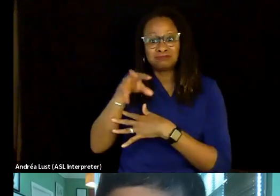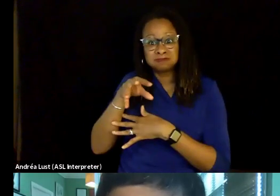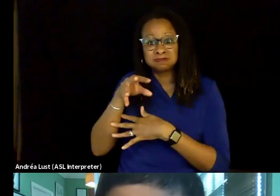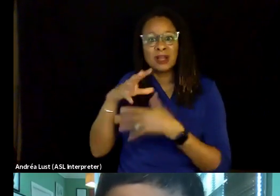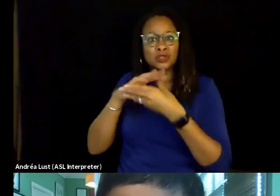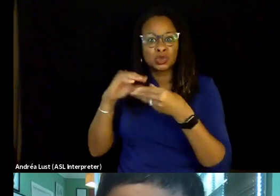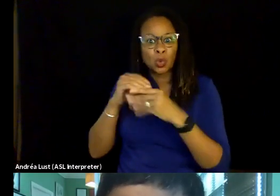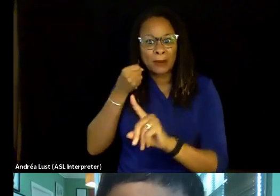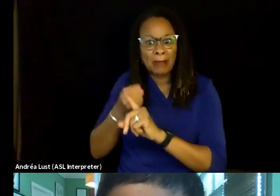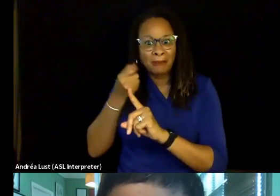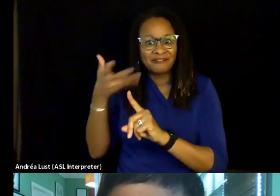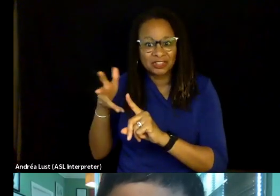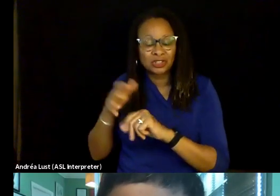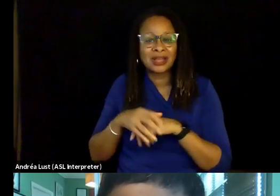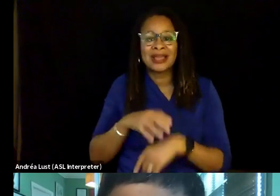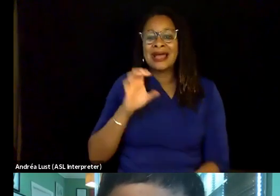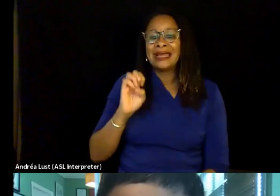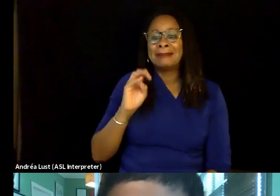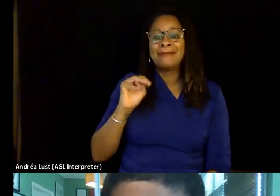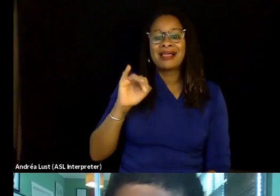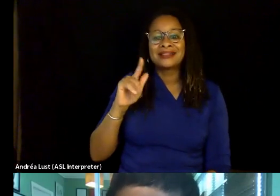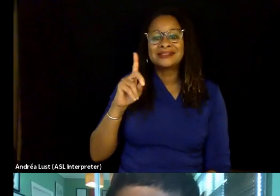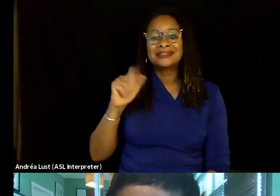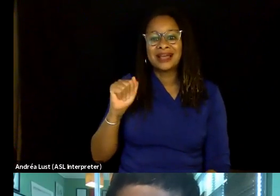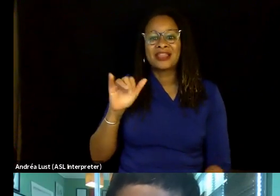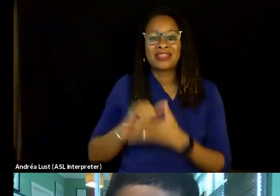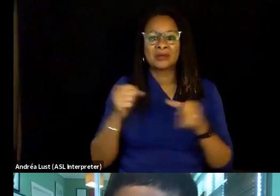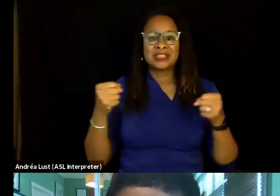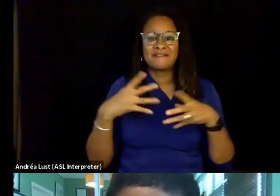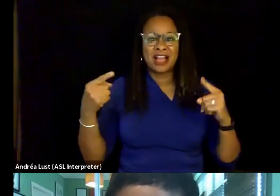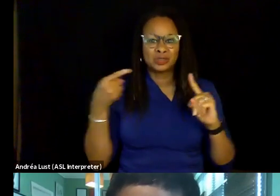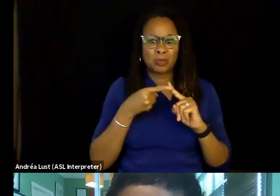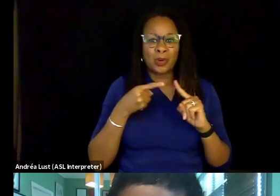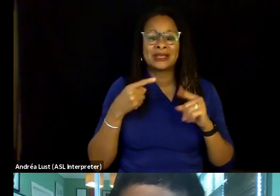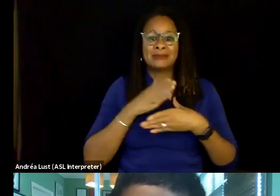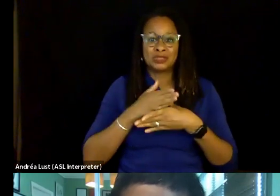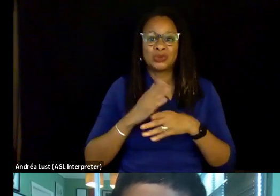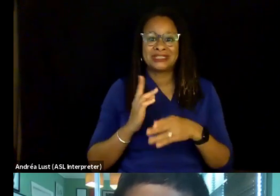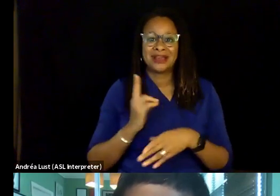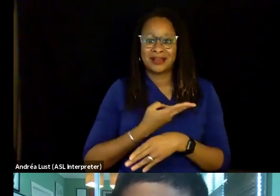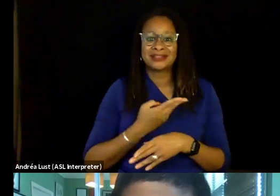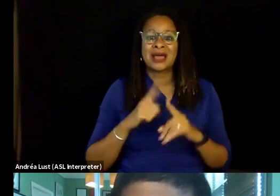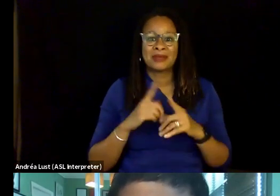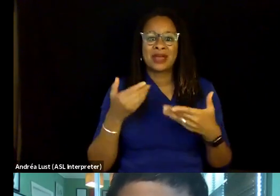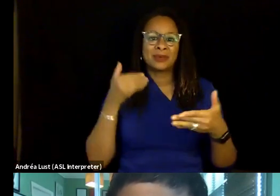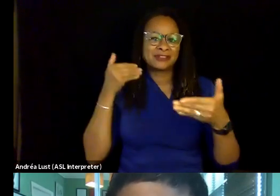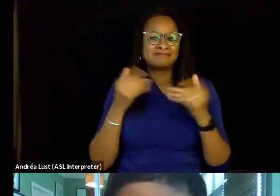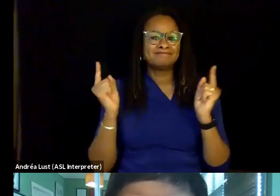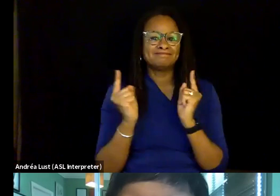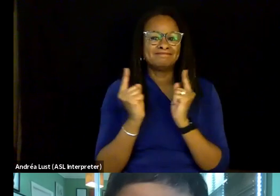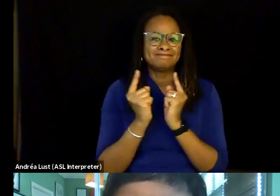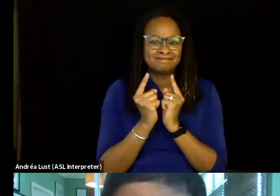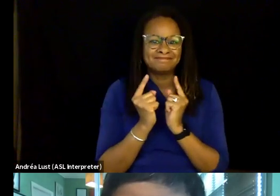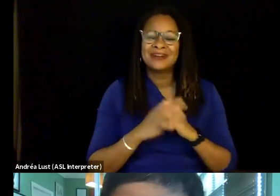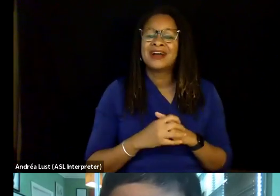story. And Imelda was a flashpoint, I think, between us, and maybe we've come closer together. But the, you know, I